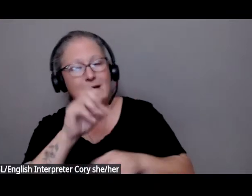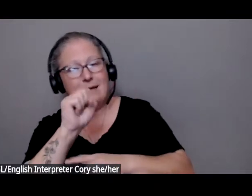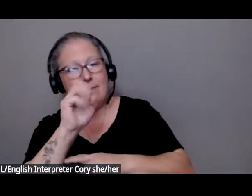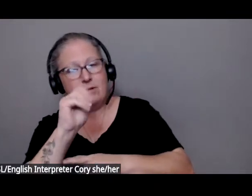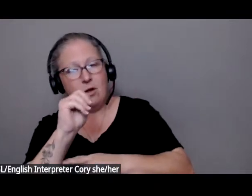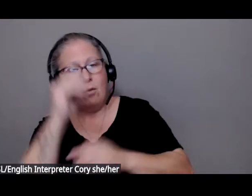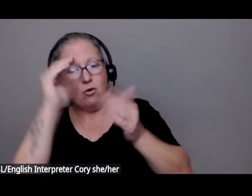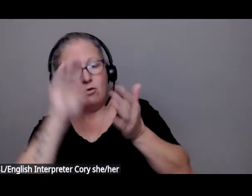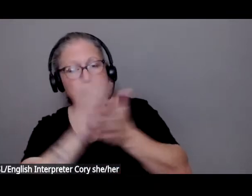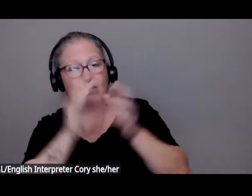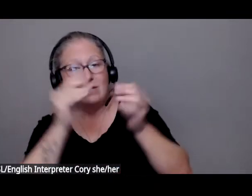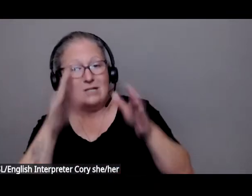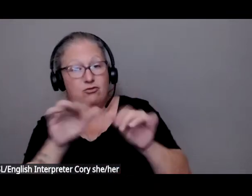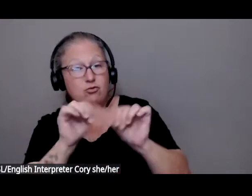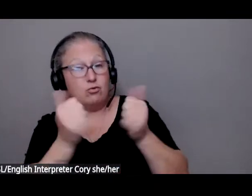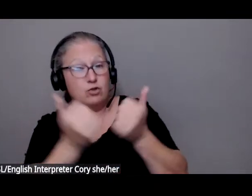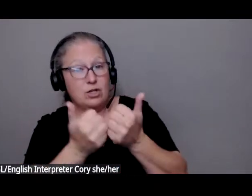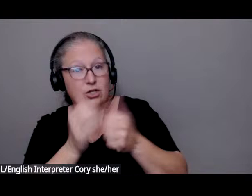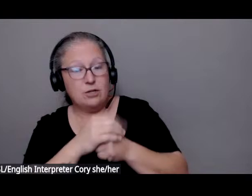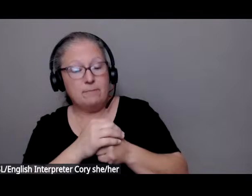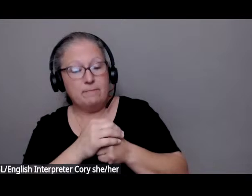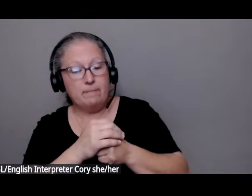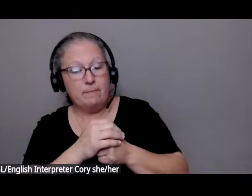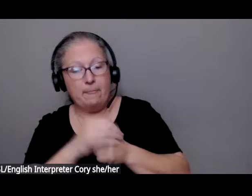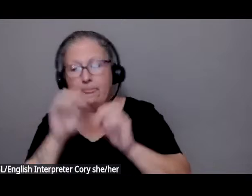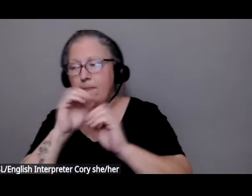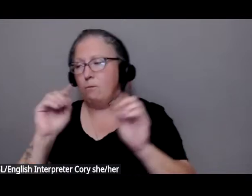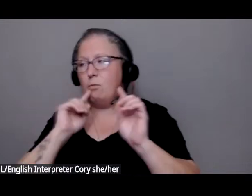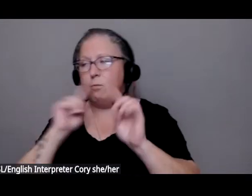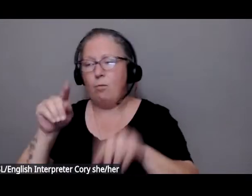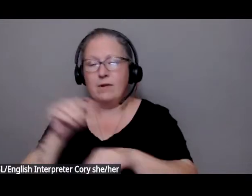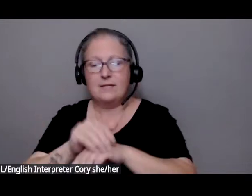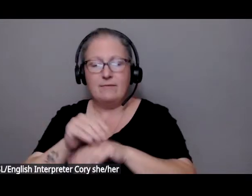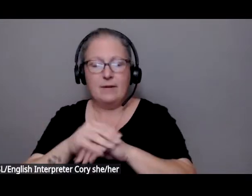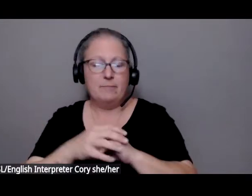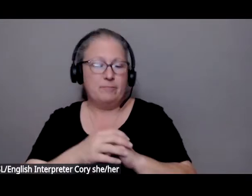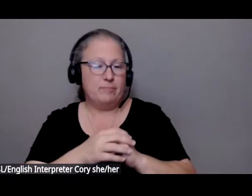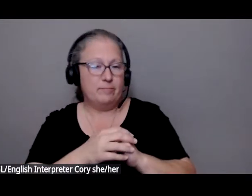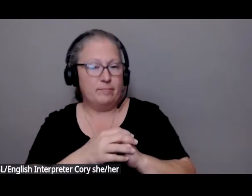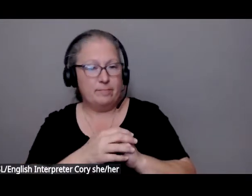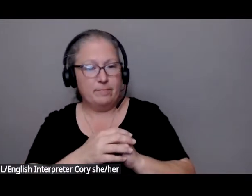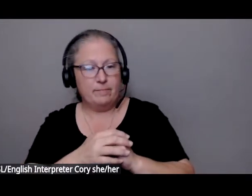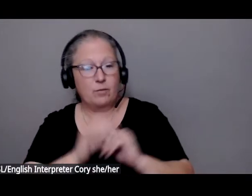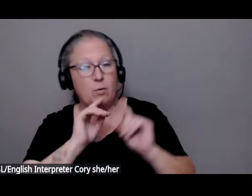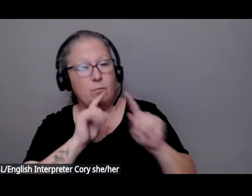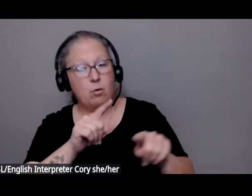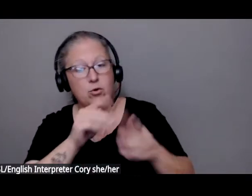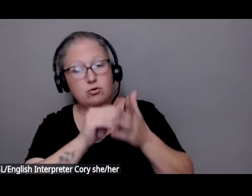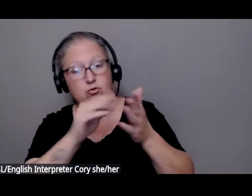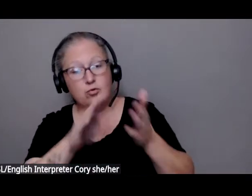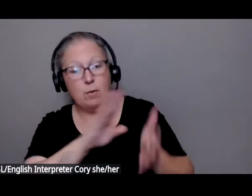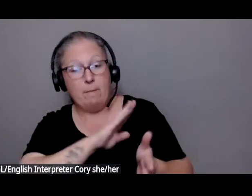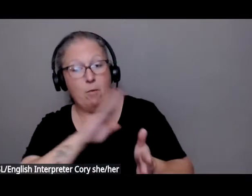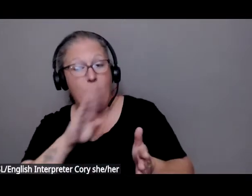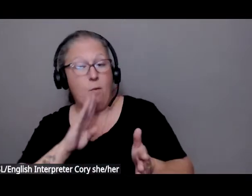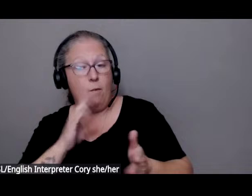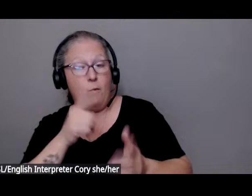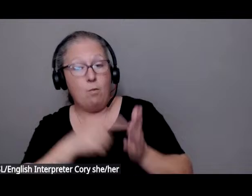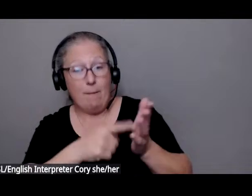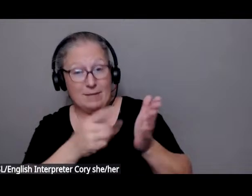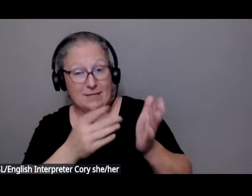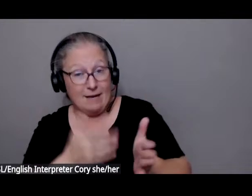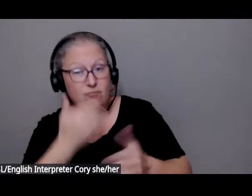Adult School Teachers Association. There's no report this evening. Report of the Student Board Representatives. Good